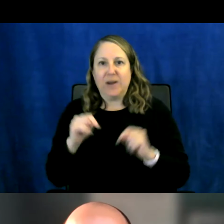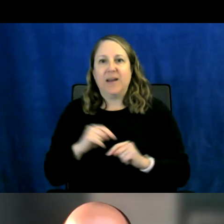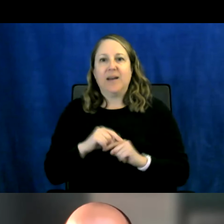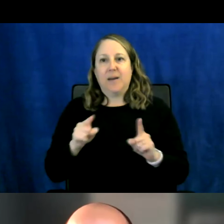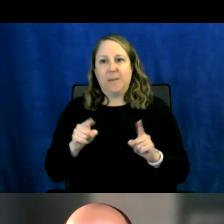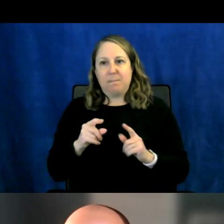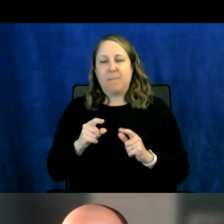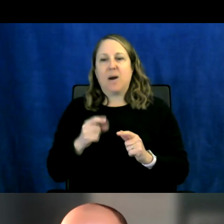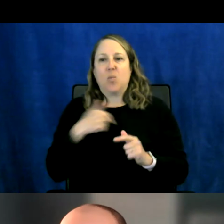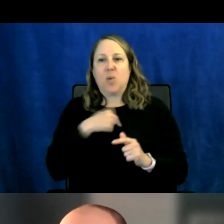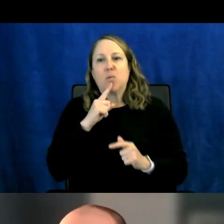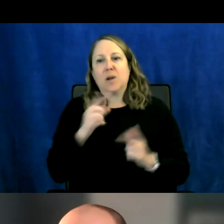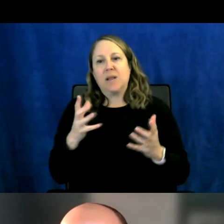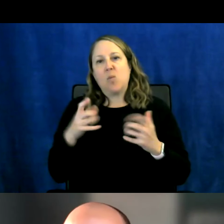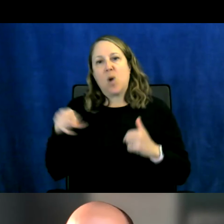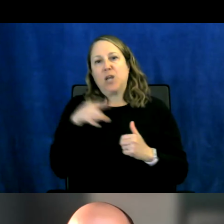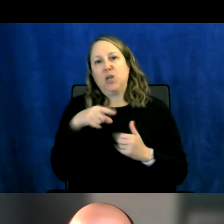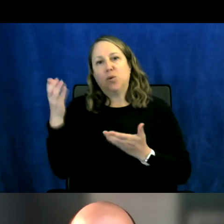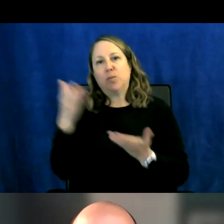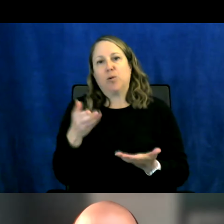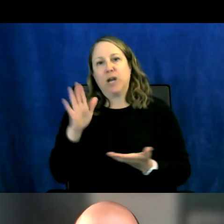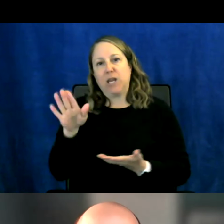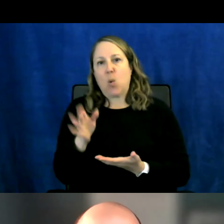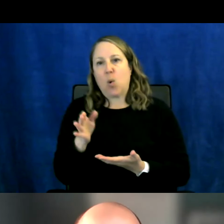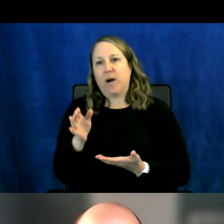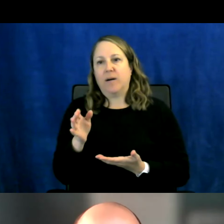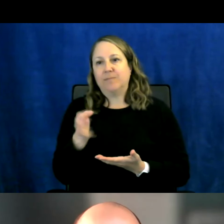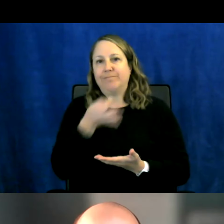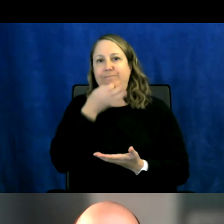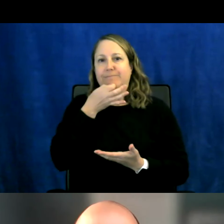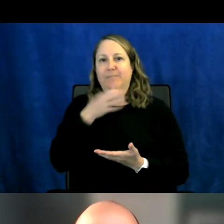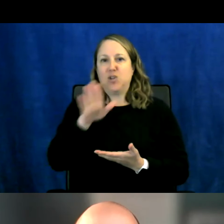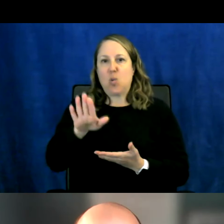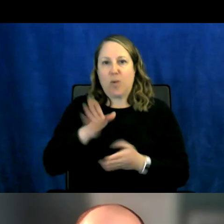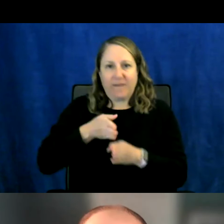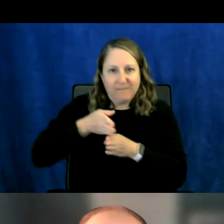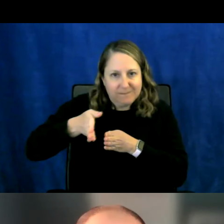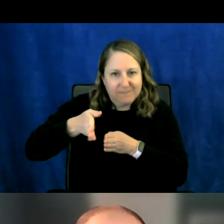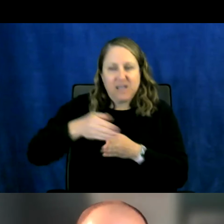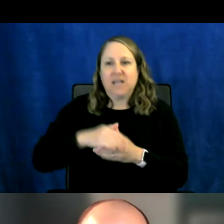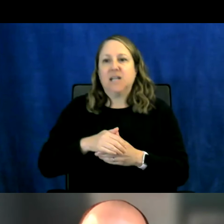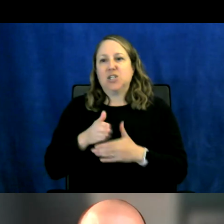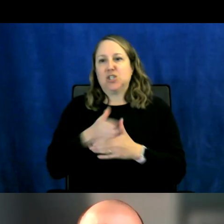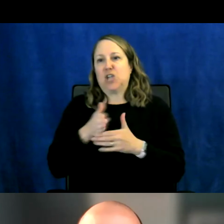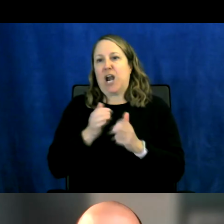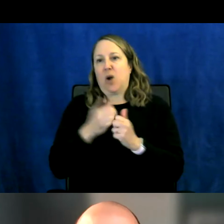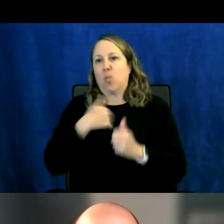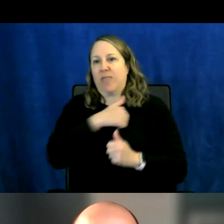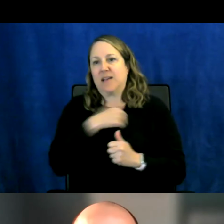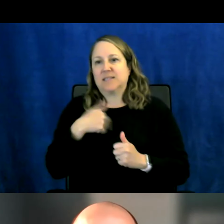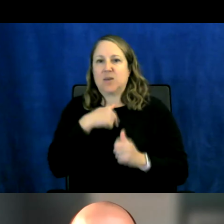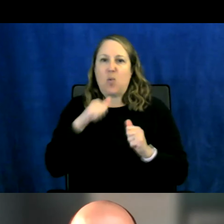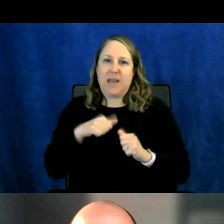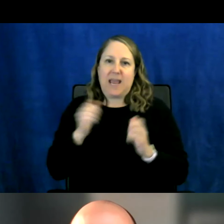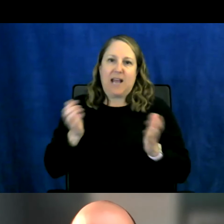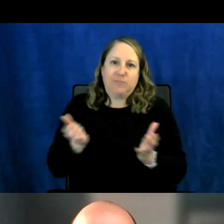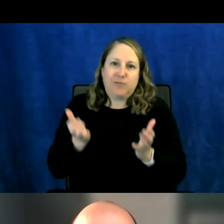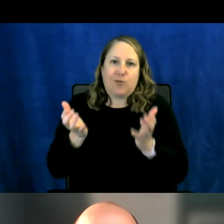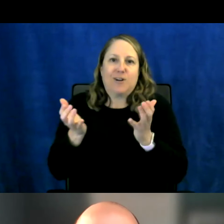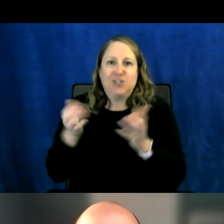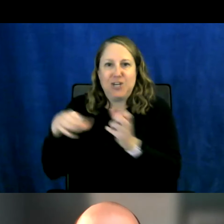main thing, is we really want you all to be bringing your expertise to the table here so that we can continue to push each other in the state to